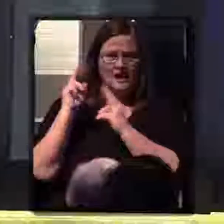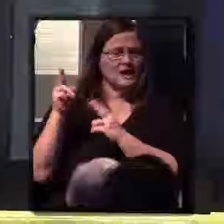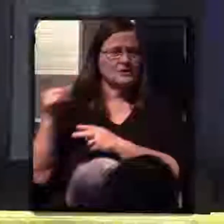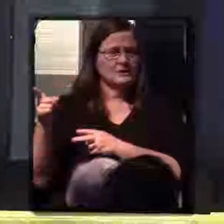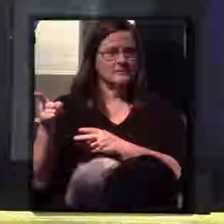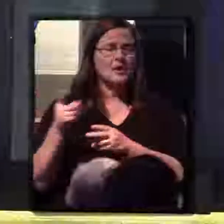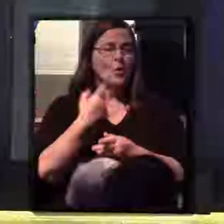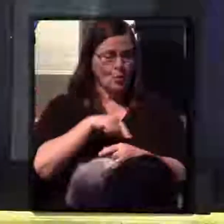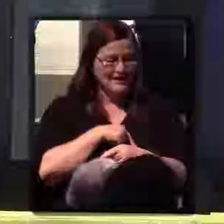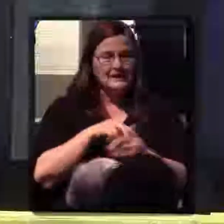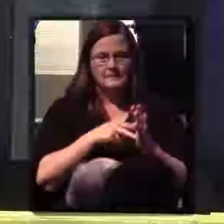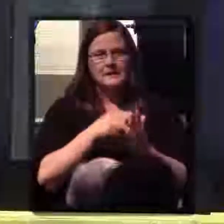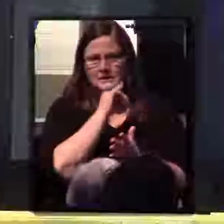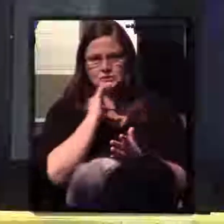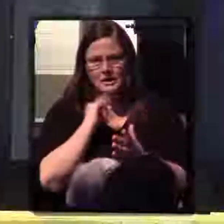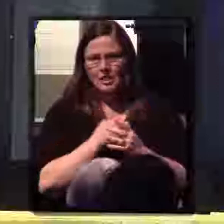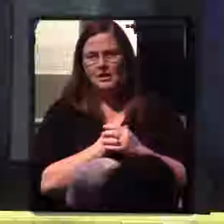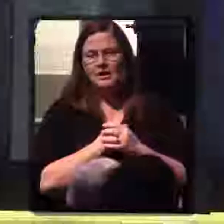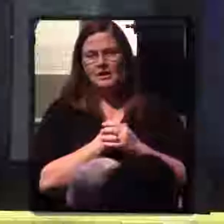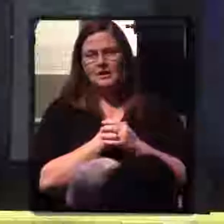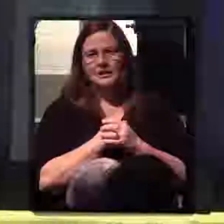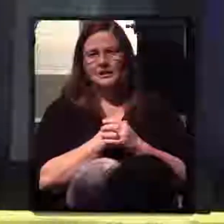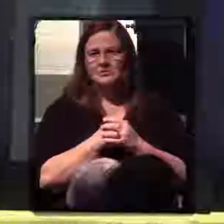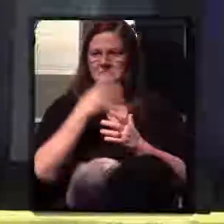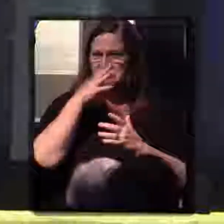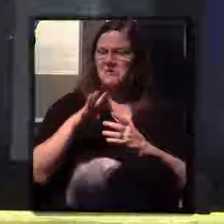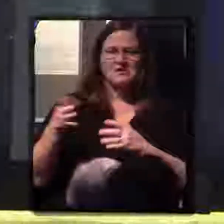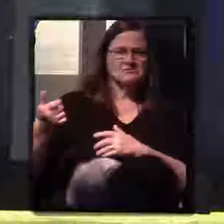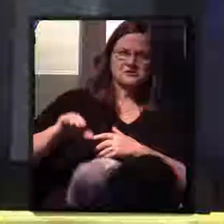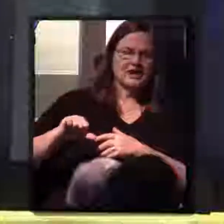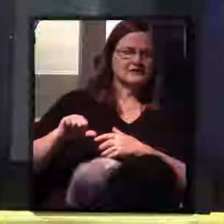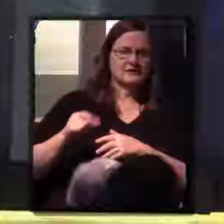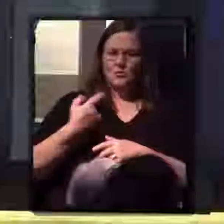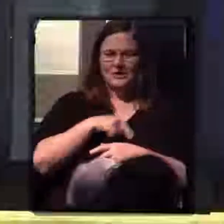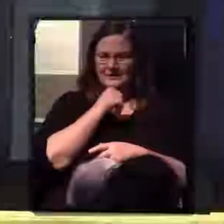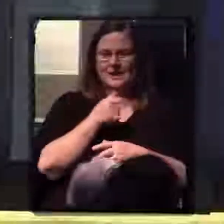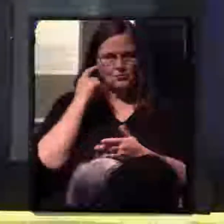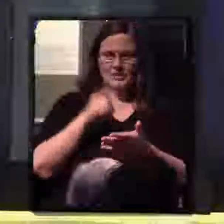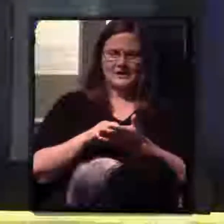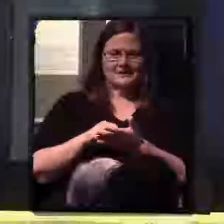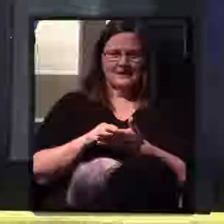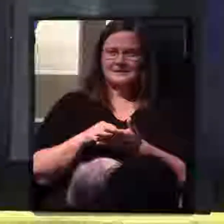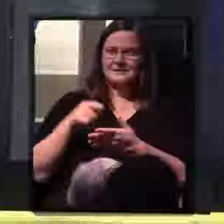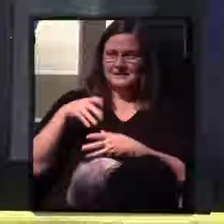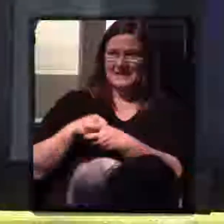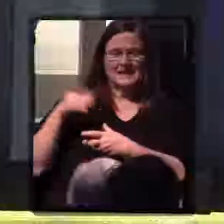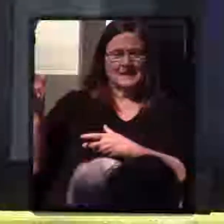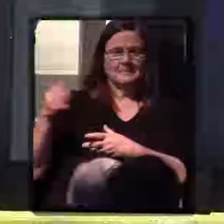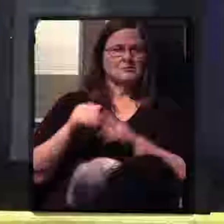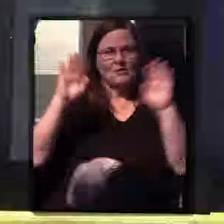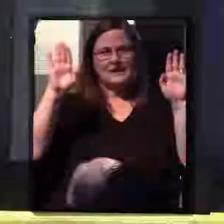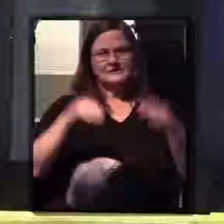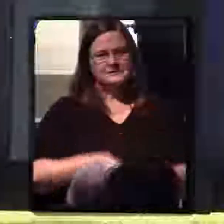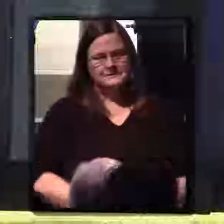did not esteem him." We, meaning Israel, did not esteem him. He was completely ignored. He was rejected